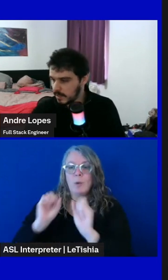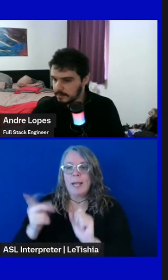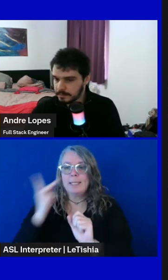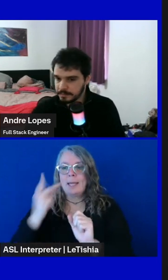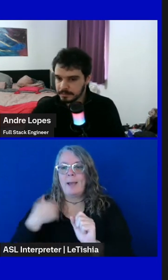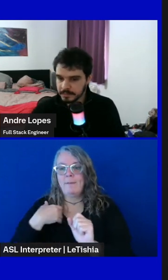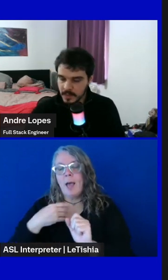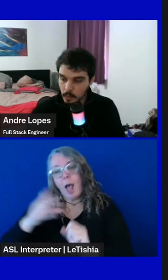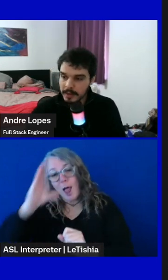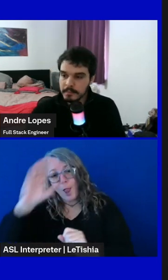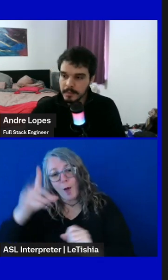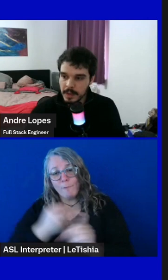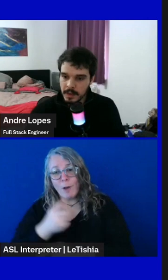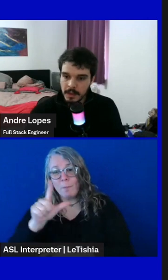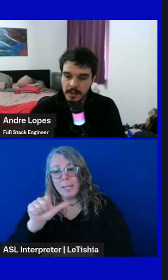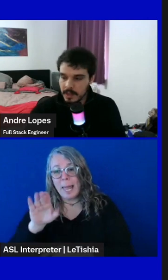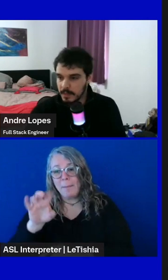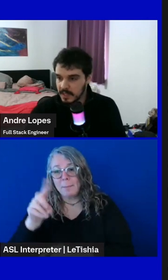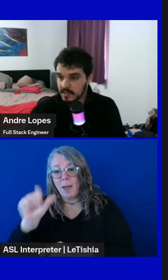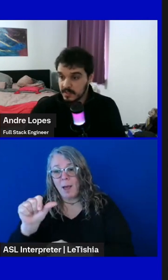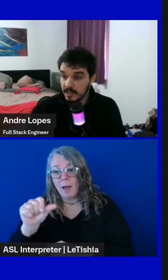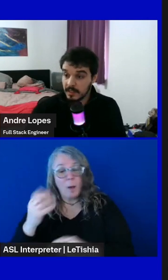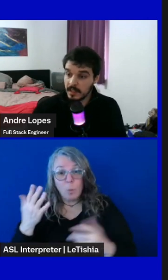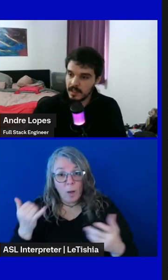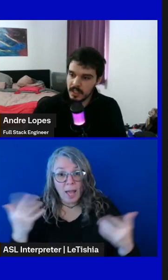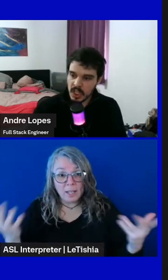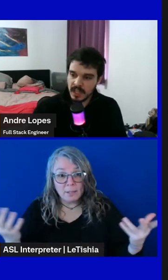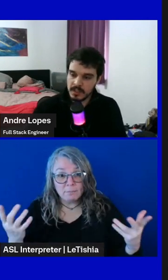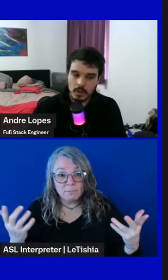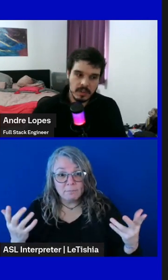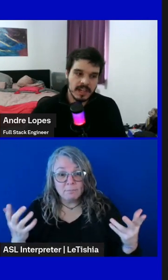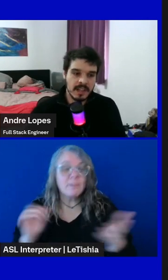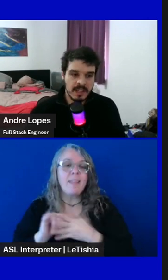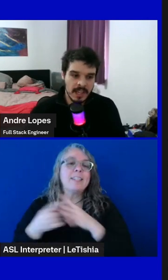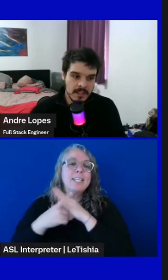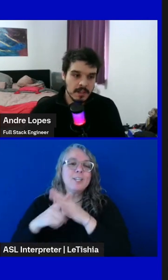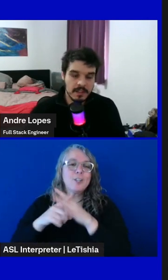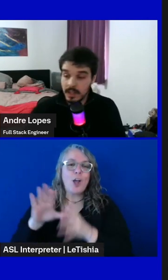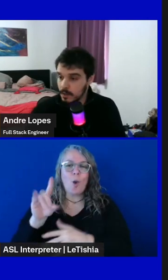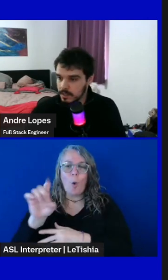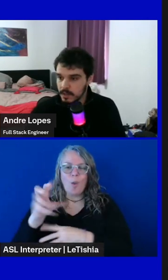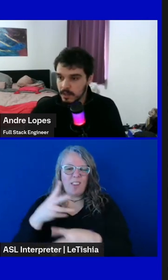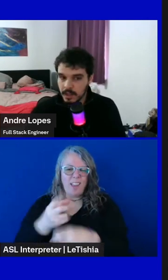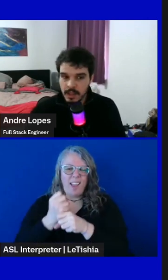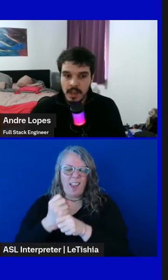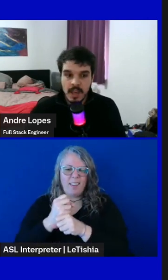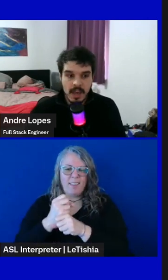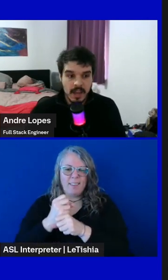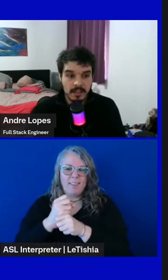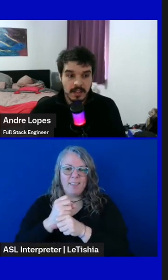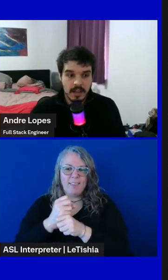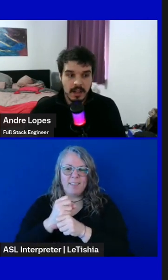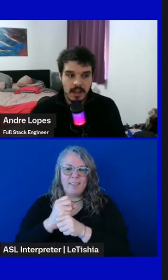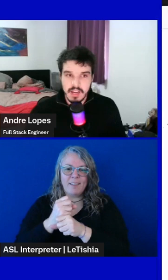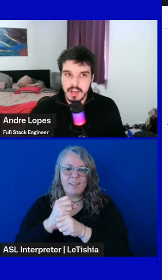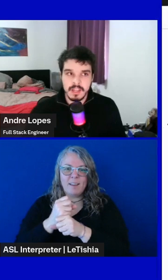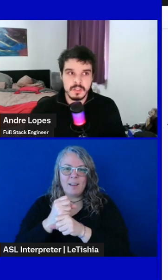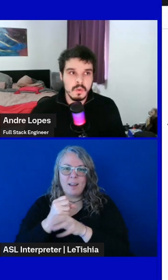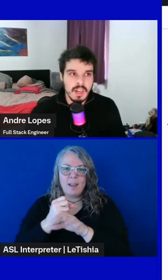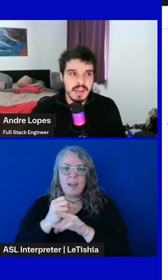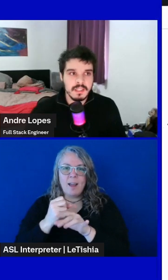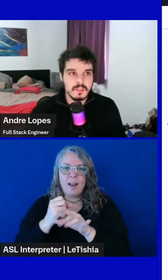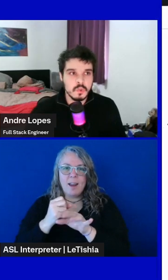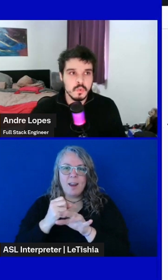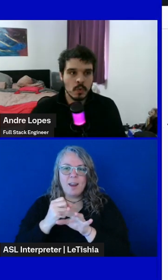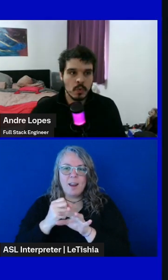from Lambda. Why? Because it's the initializing code that I got. And I